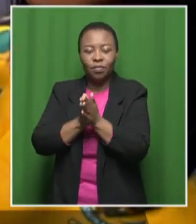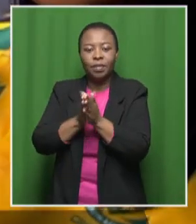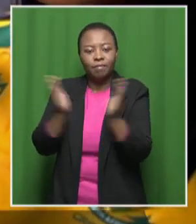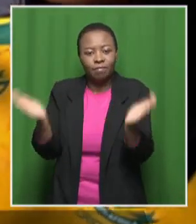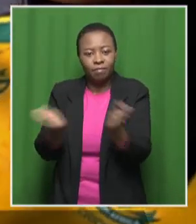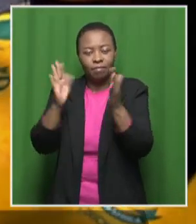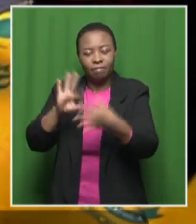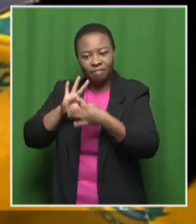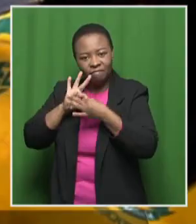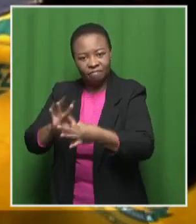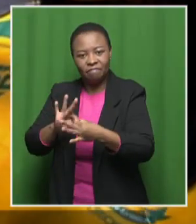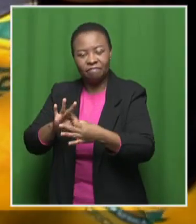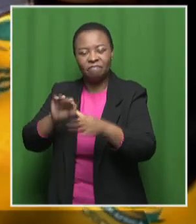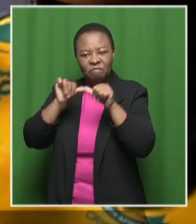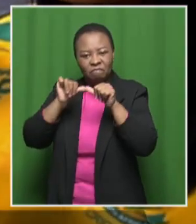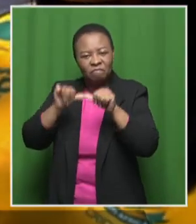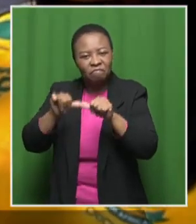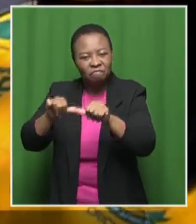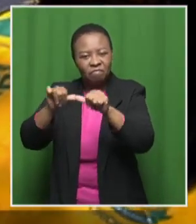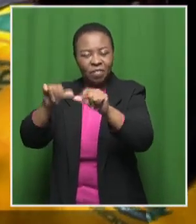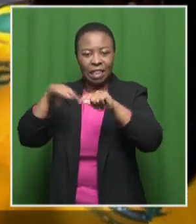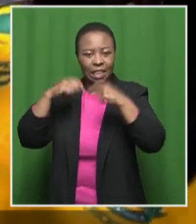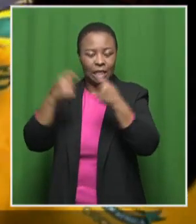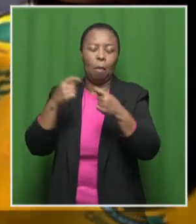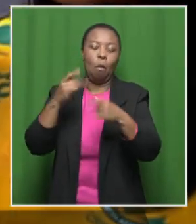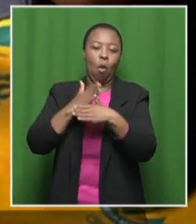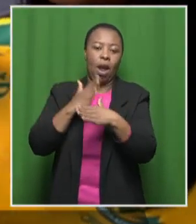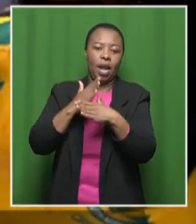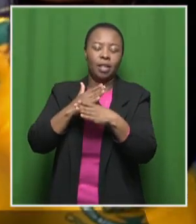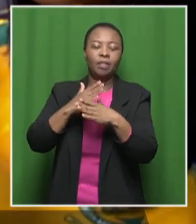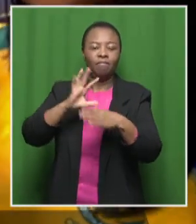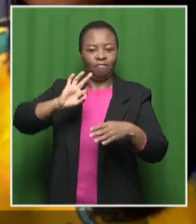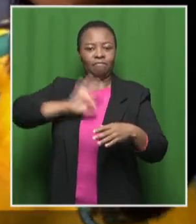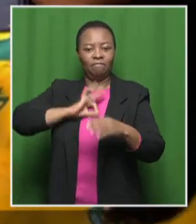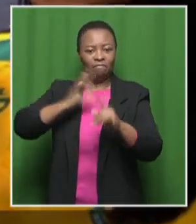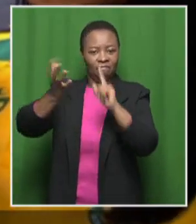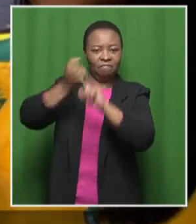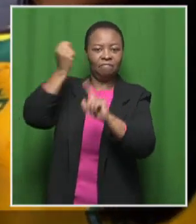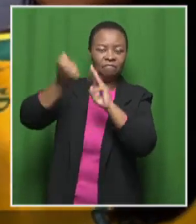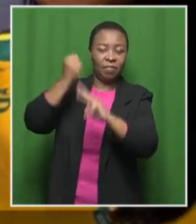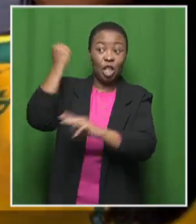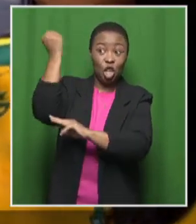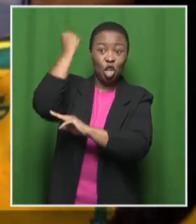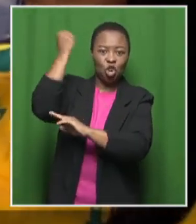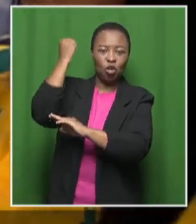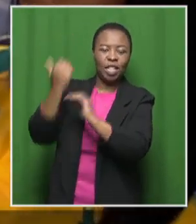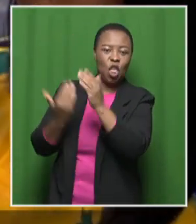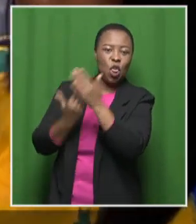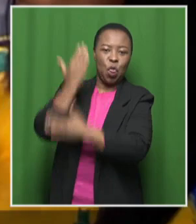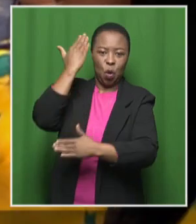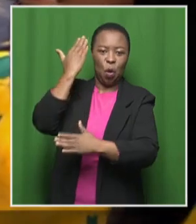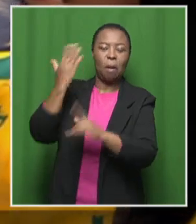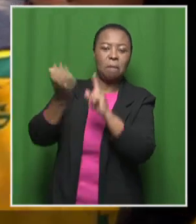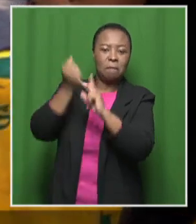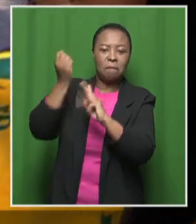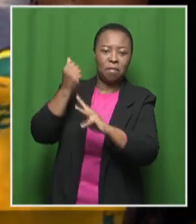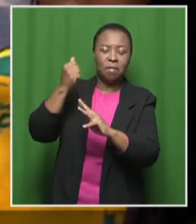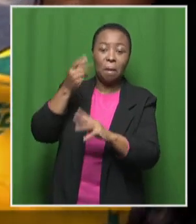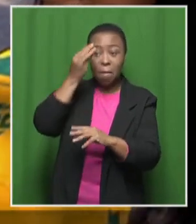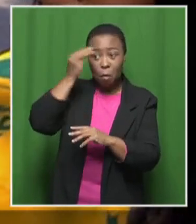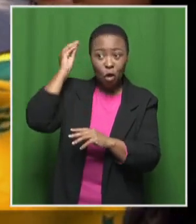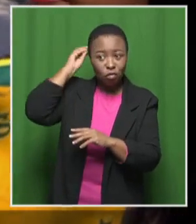dedication, perseverance and teamwork. We will see broken records, new heroes emerge and moments that will be imprinted in our memories forever.